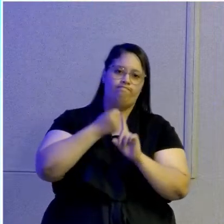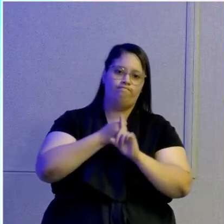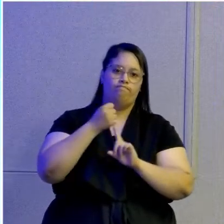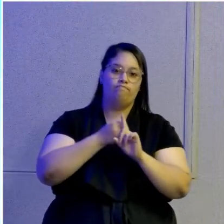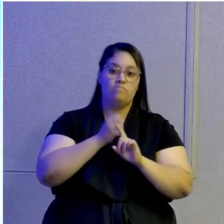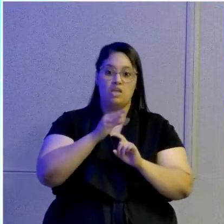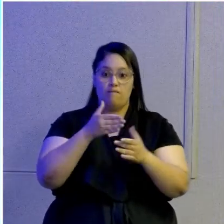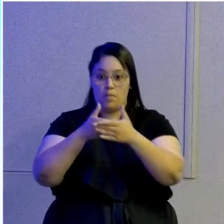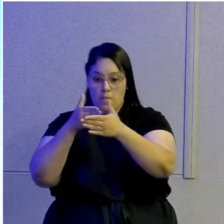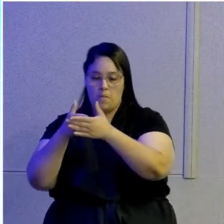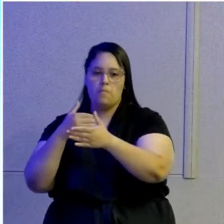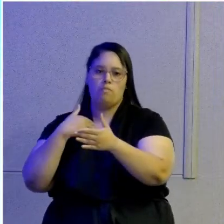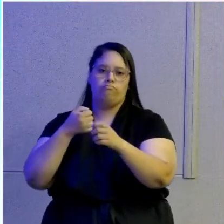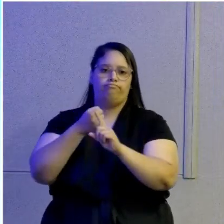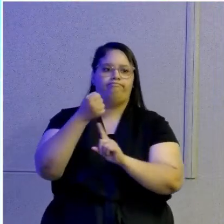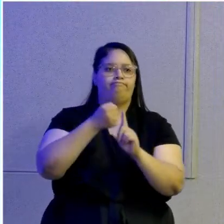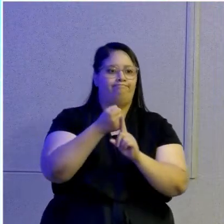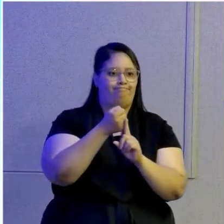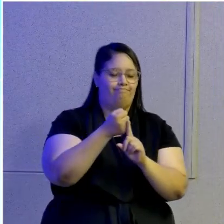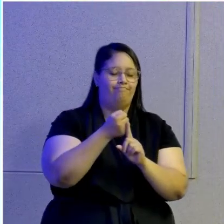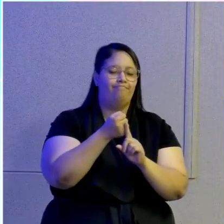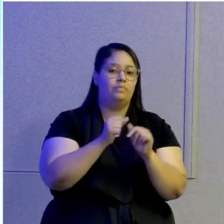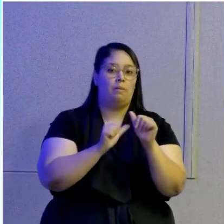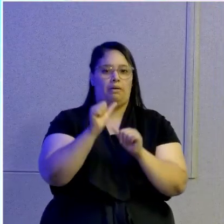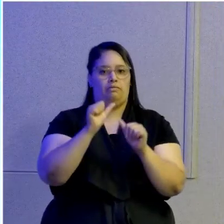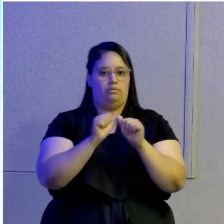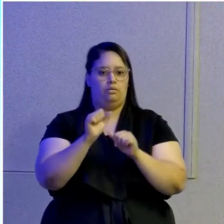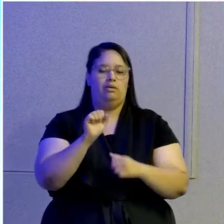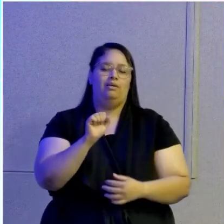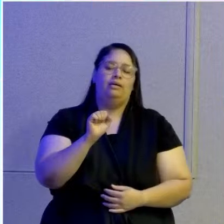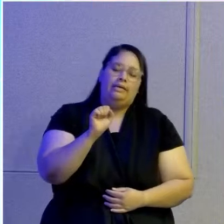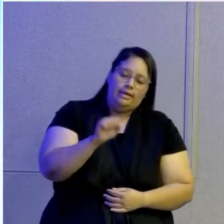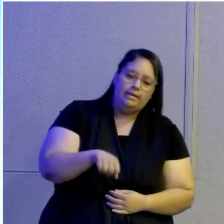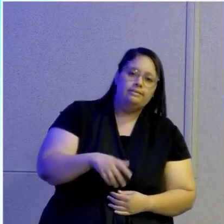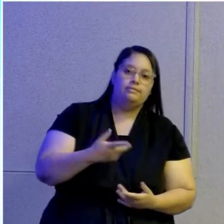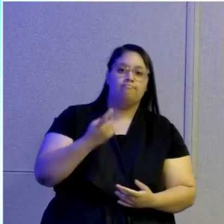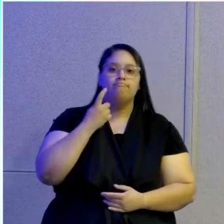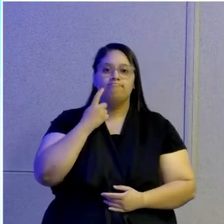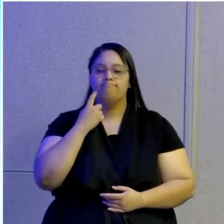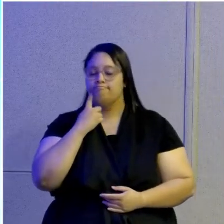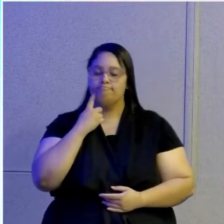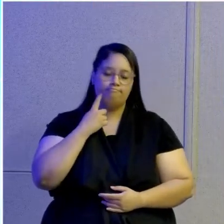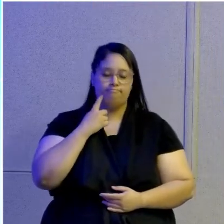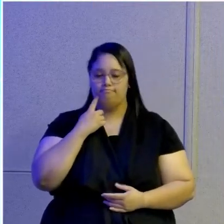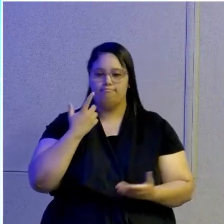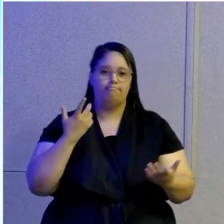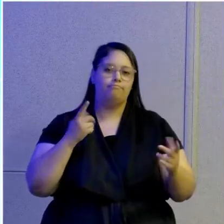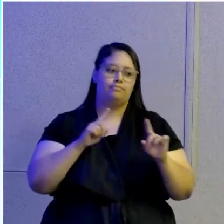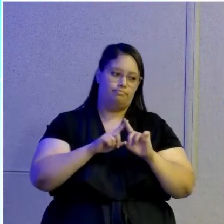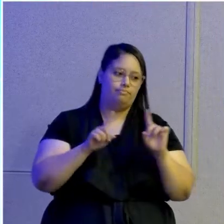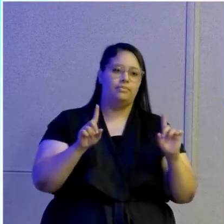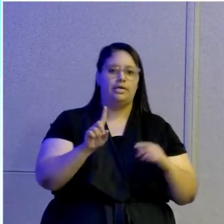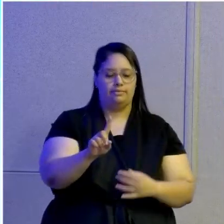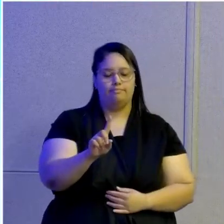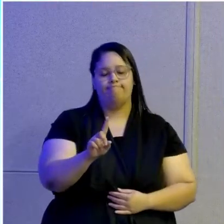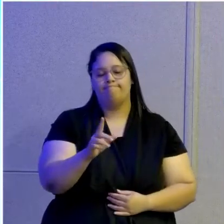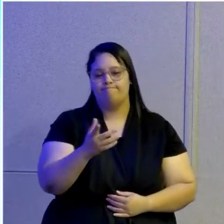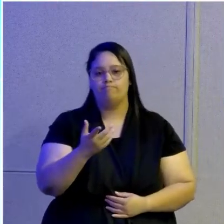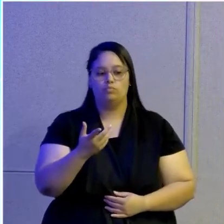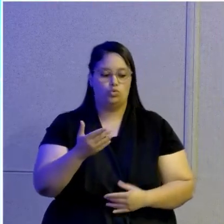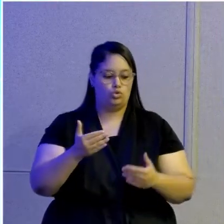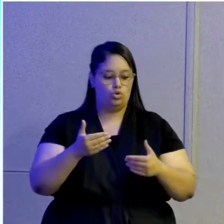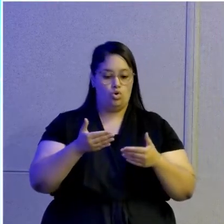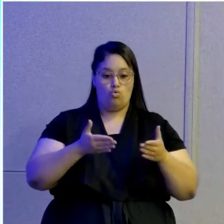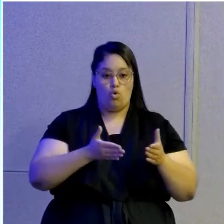that are there. Yes, it might not be as easy as it is, but really the road has